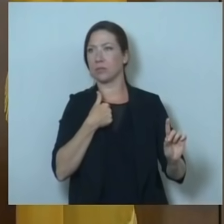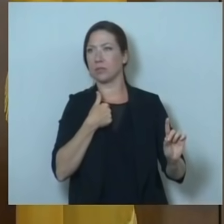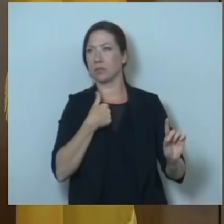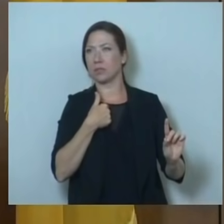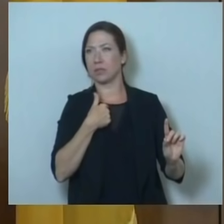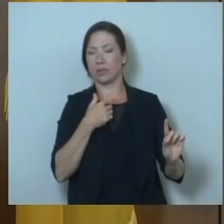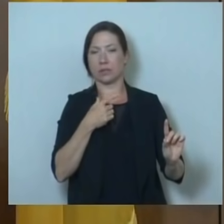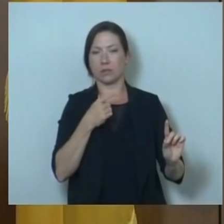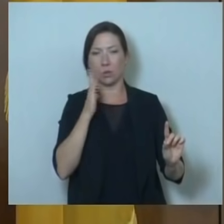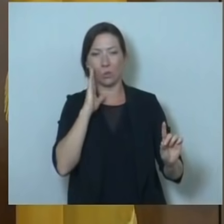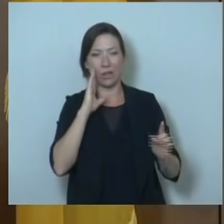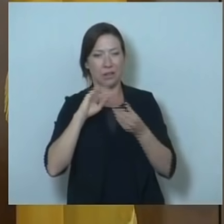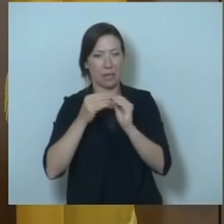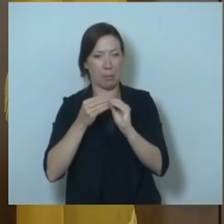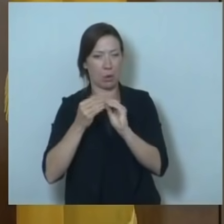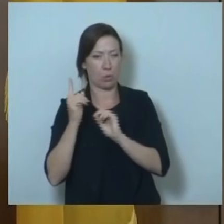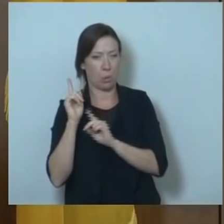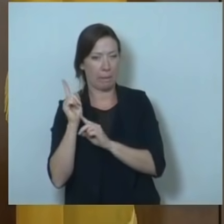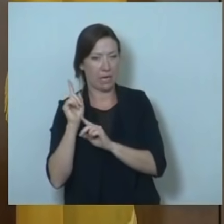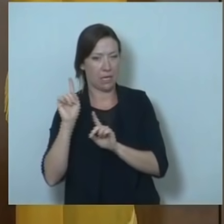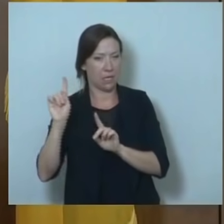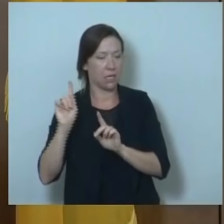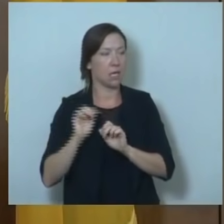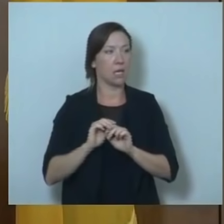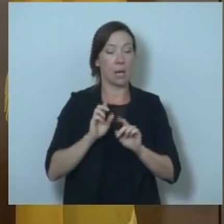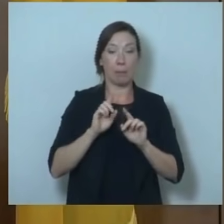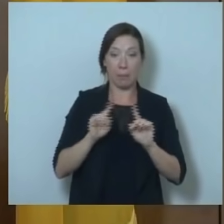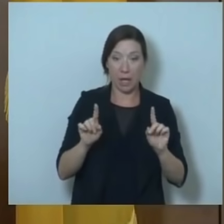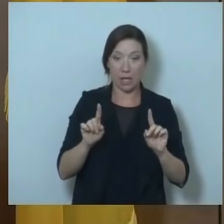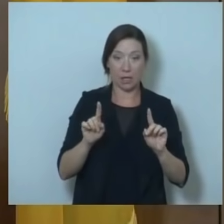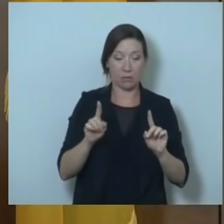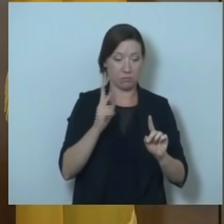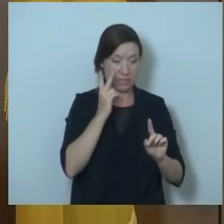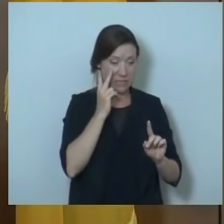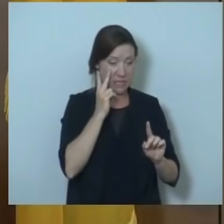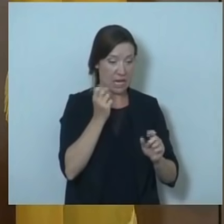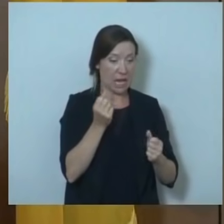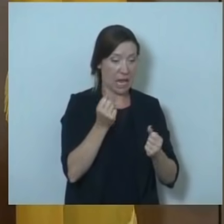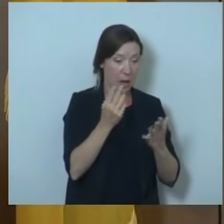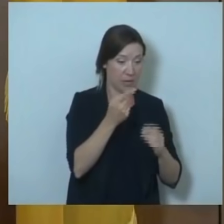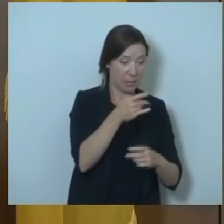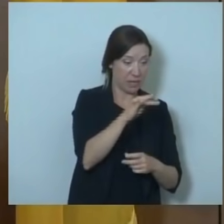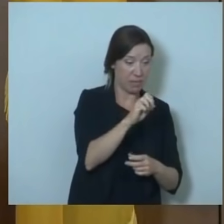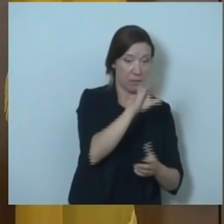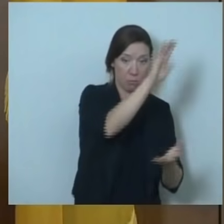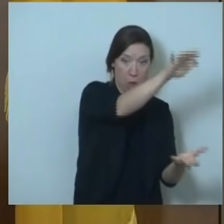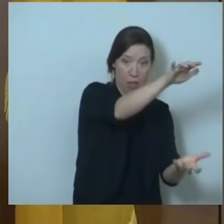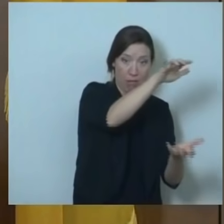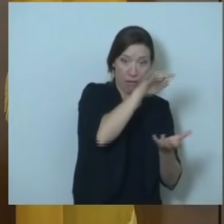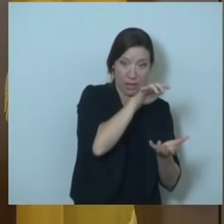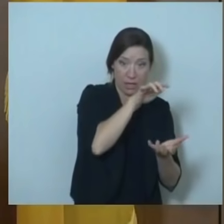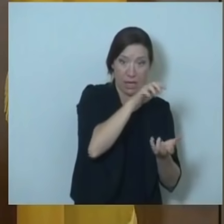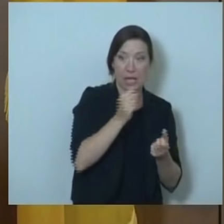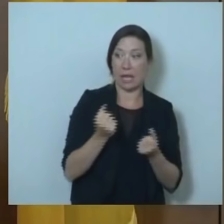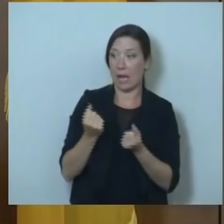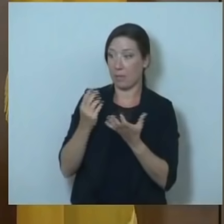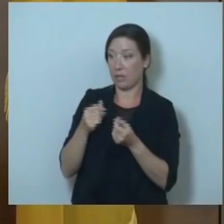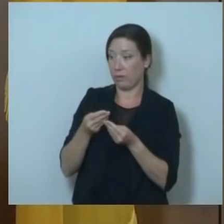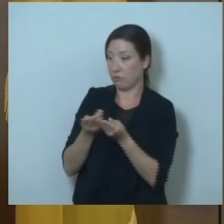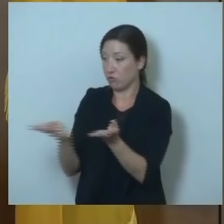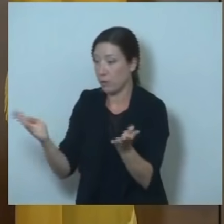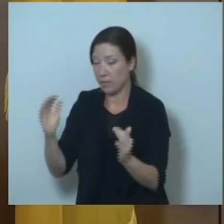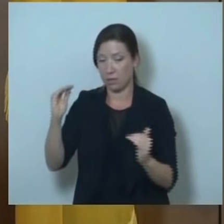that's coming up, and the number that we've distributed, that we are in good shape. If